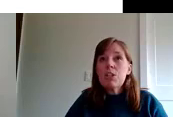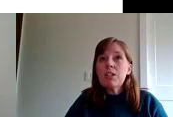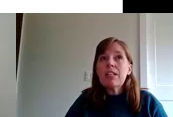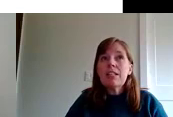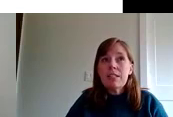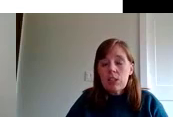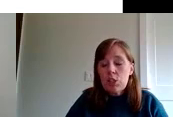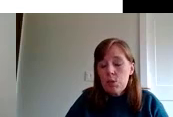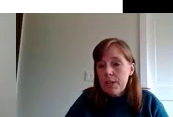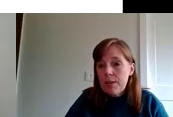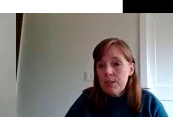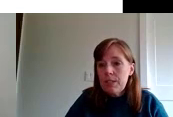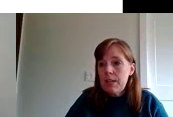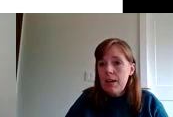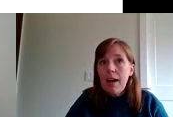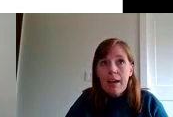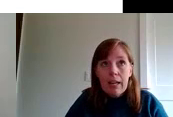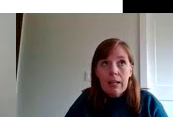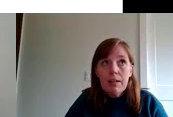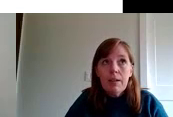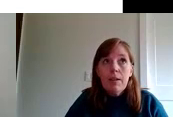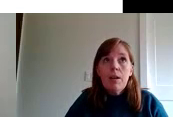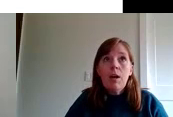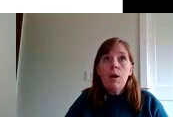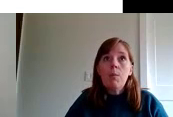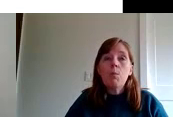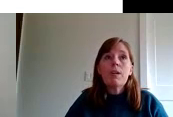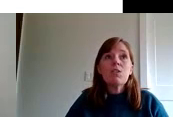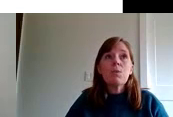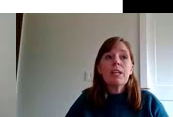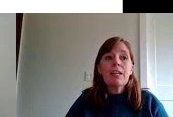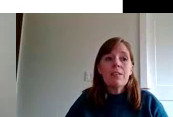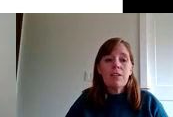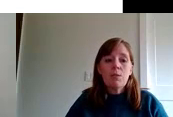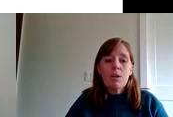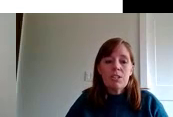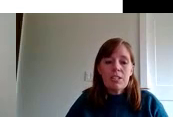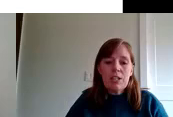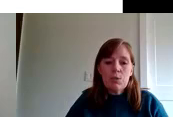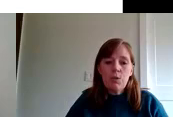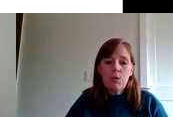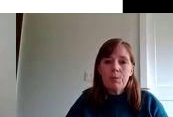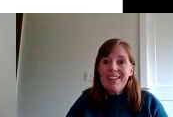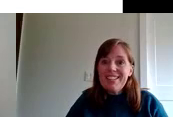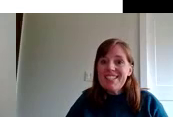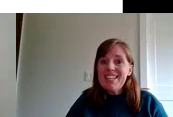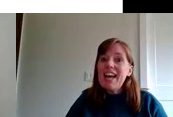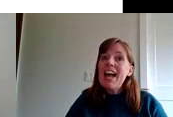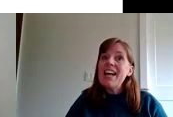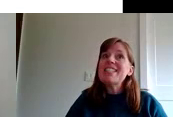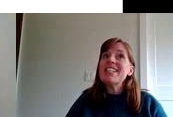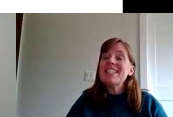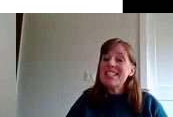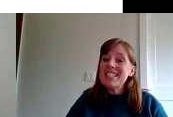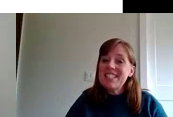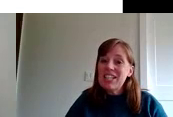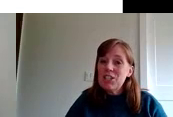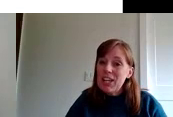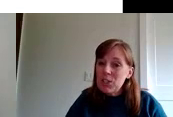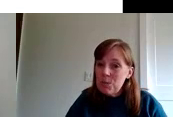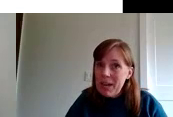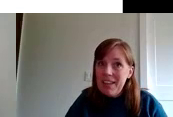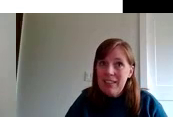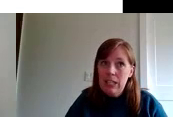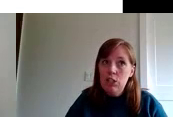but especially since 2009, when I was working at the Washington State School for the Blind as a